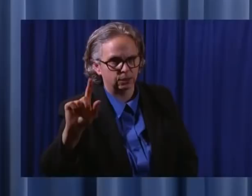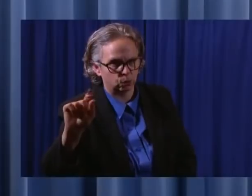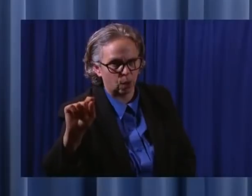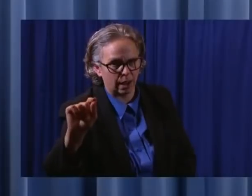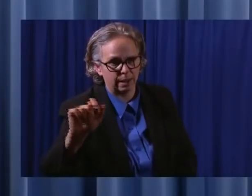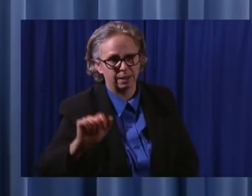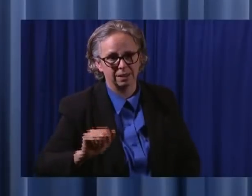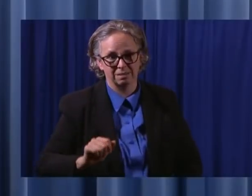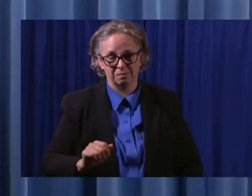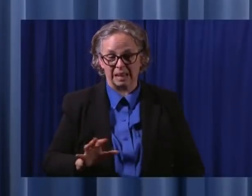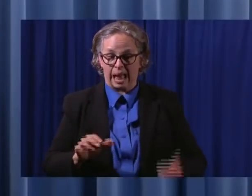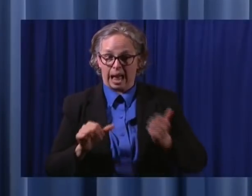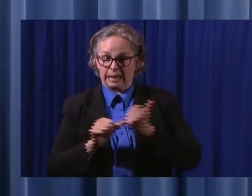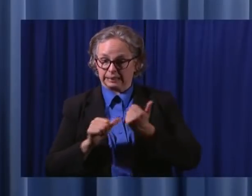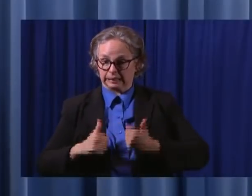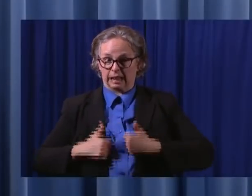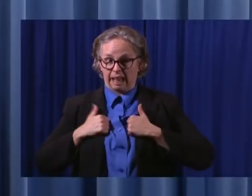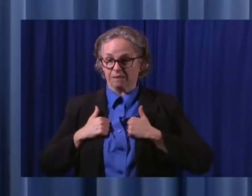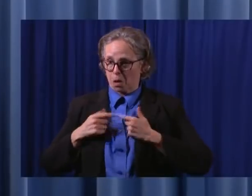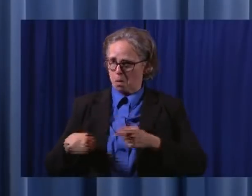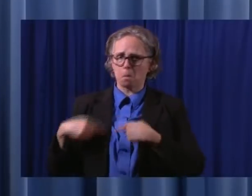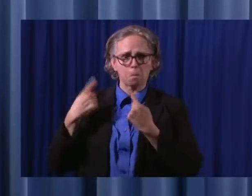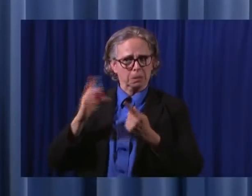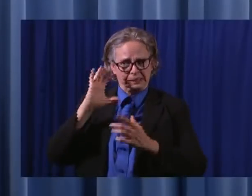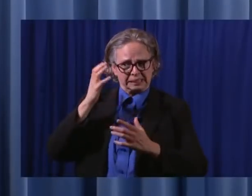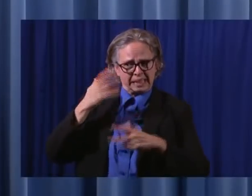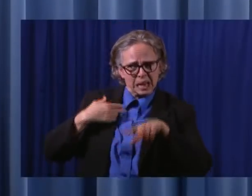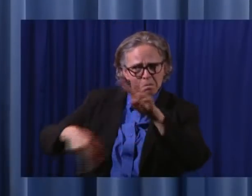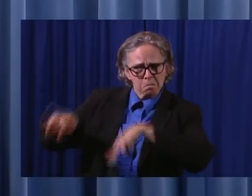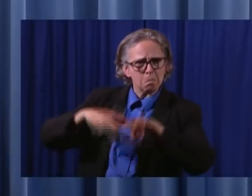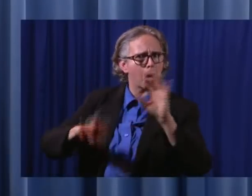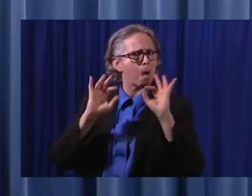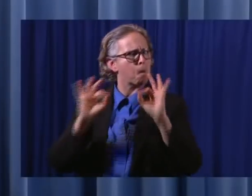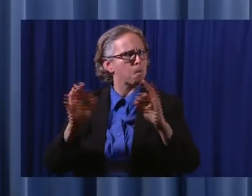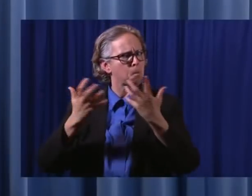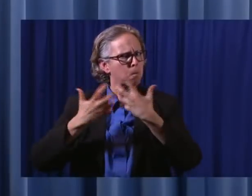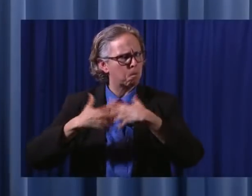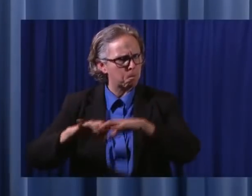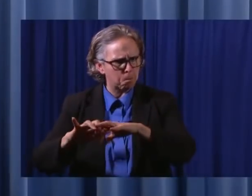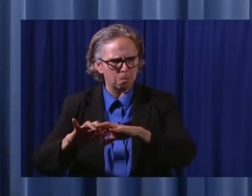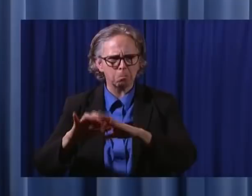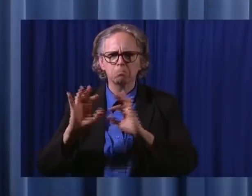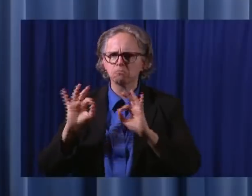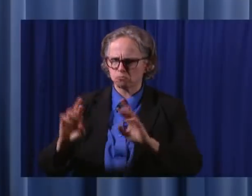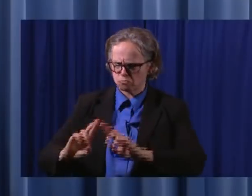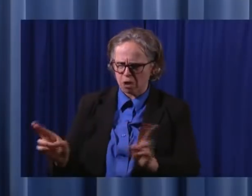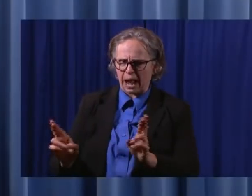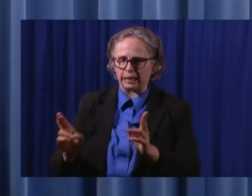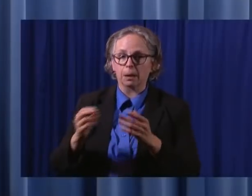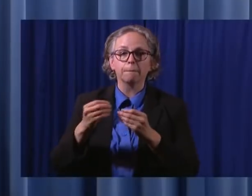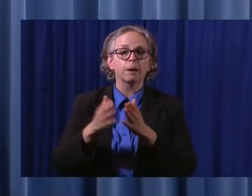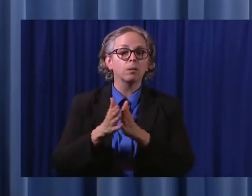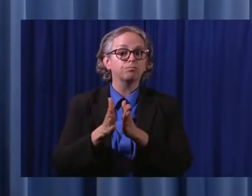well as far as we can tell. And now we want to extend this to the nursing homes.